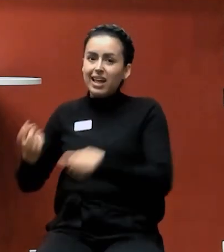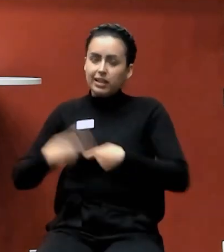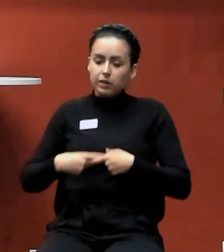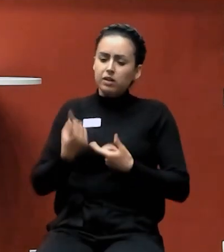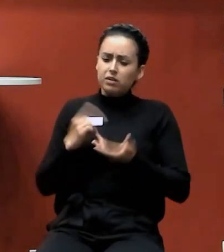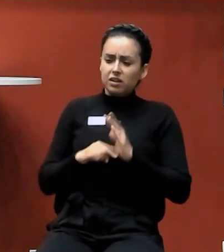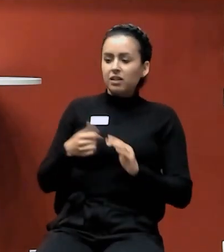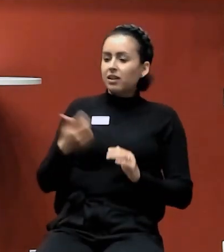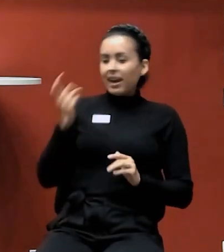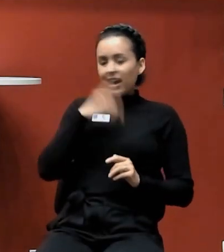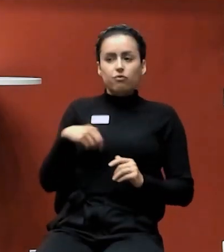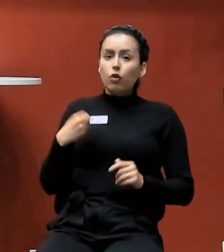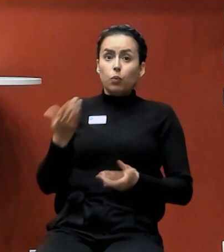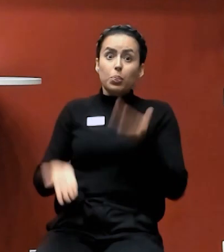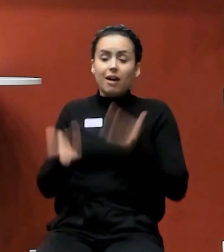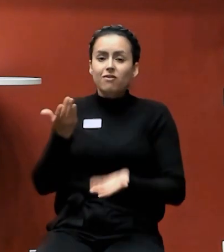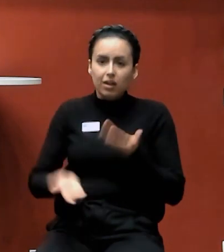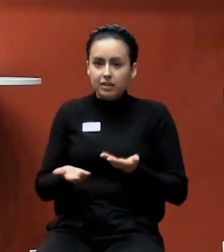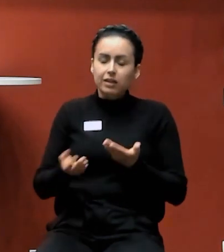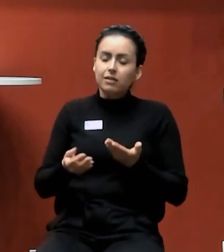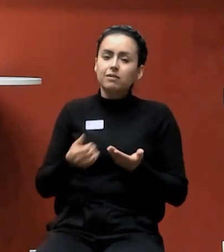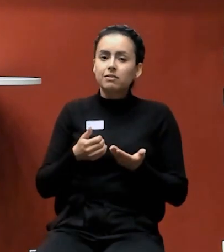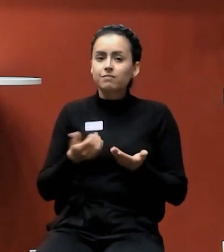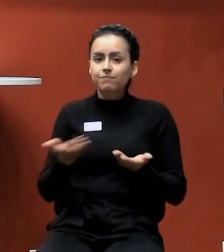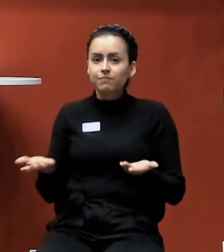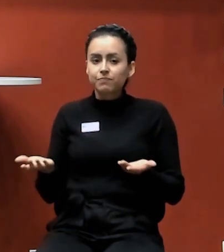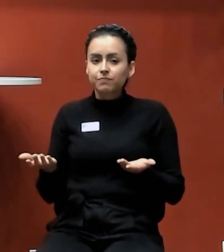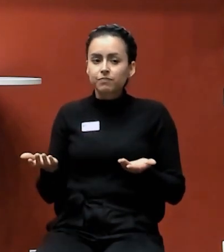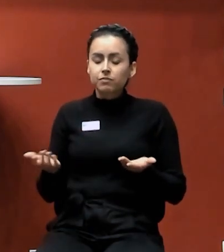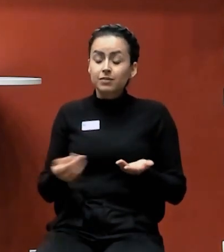right to be ordinary. So. See, yeah, it comes with a lot of